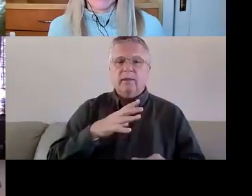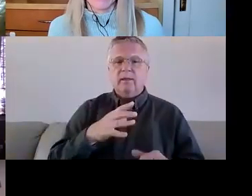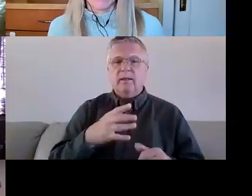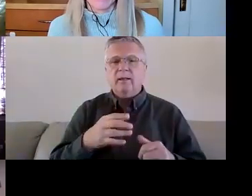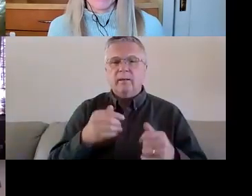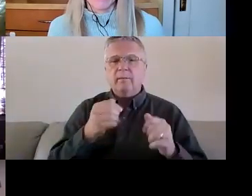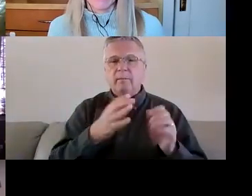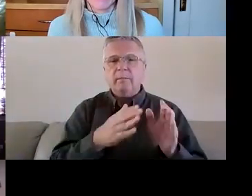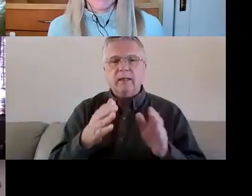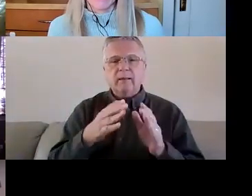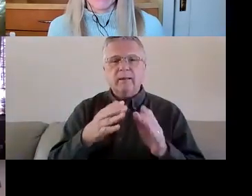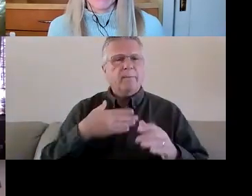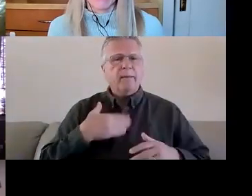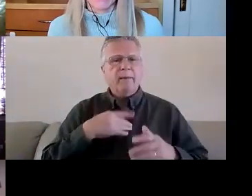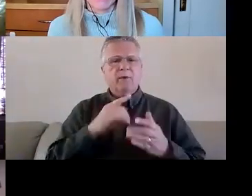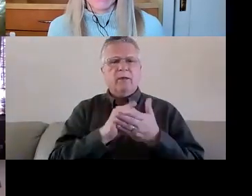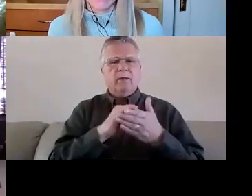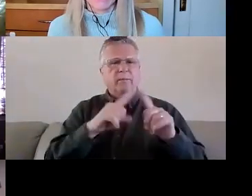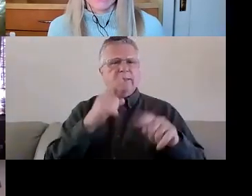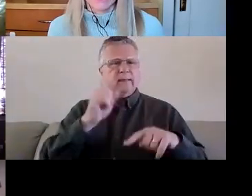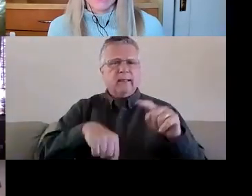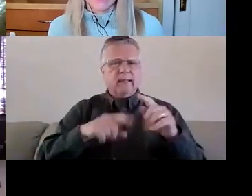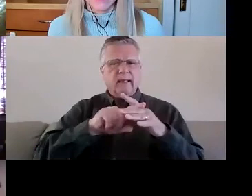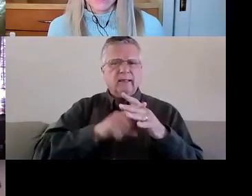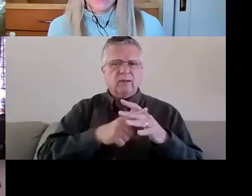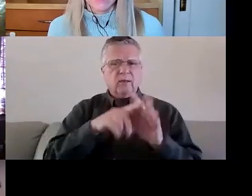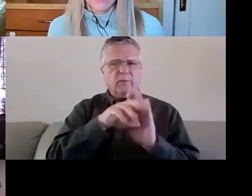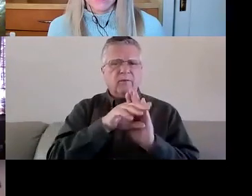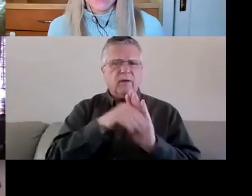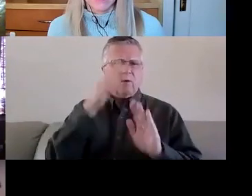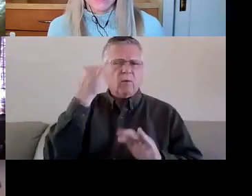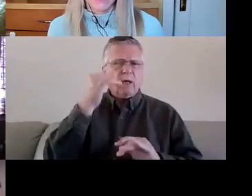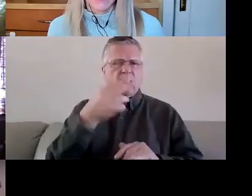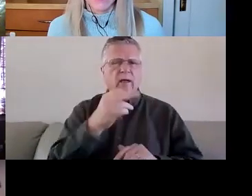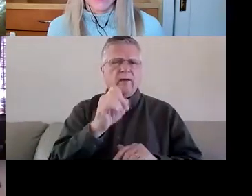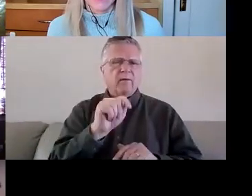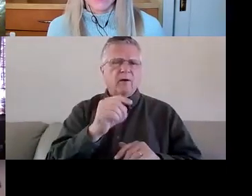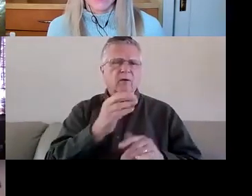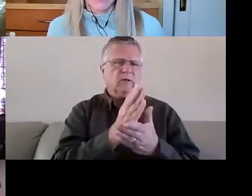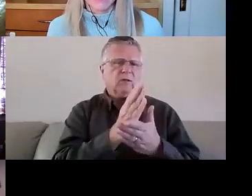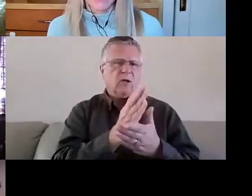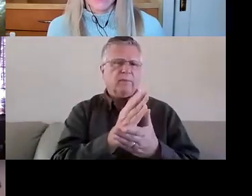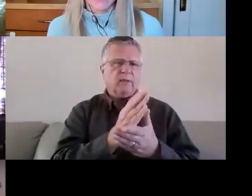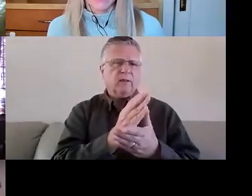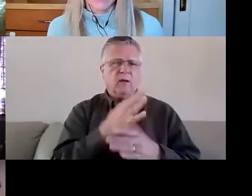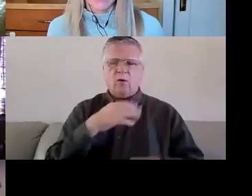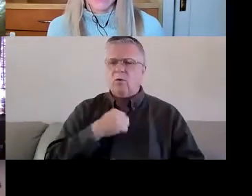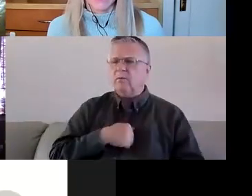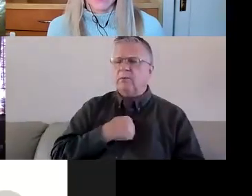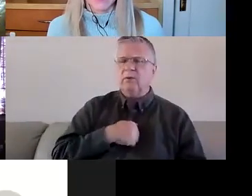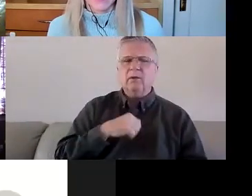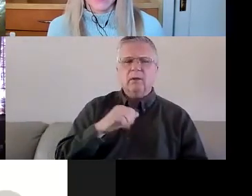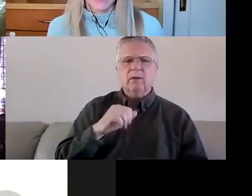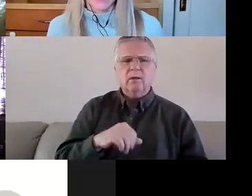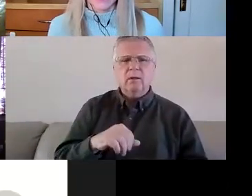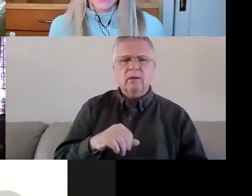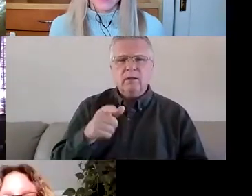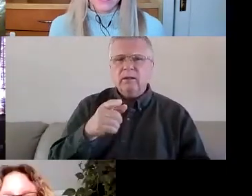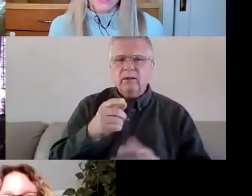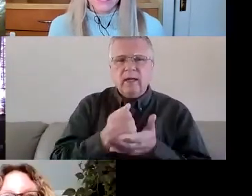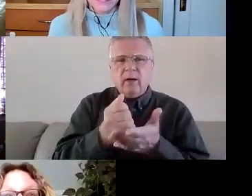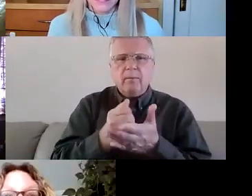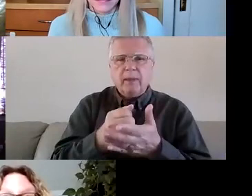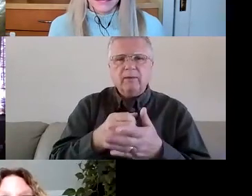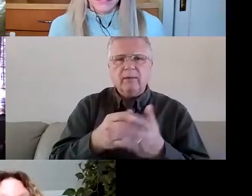do. I'm happy to, but it says I cannot start my video because the host stopped it. Oh, I'm sorry. Mr. Feiner, you can help us with that.